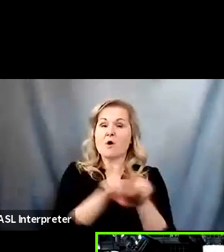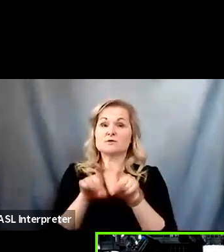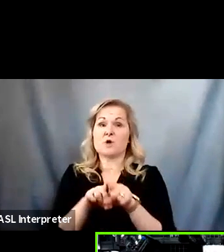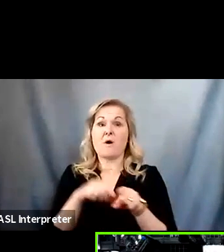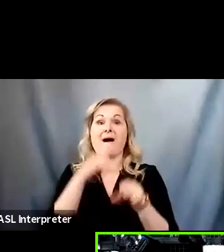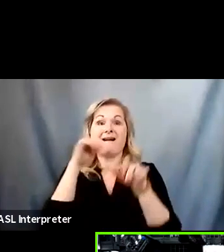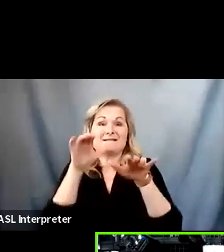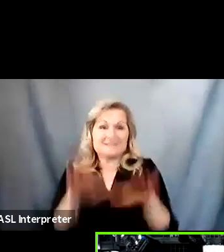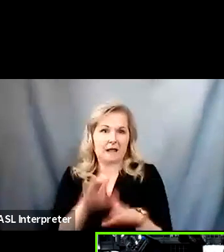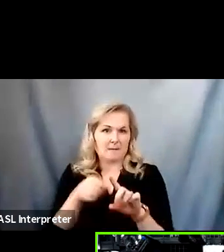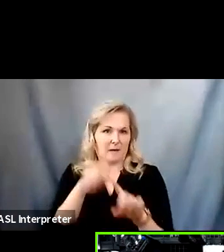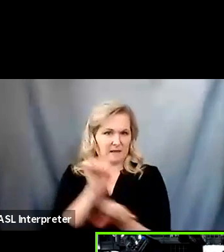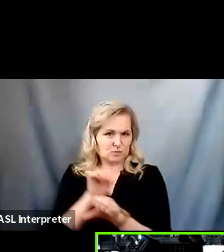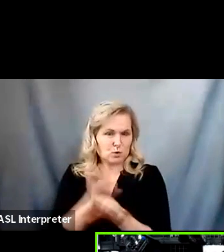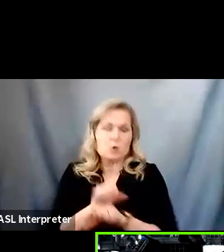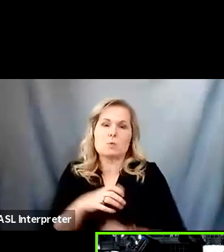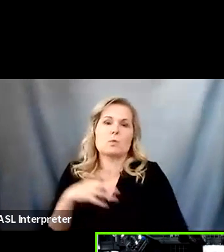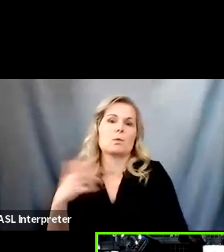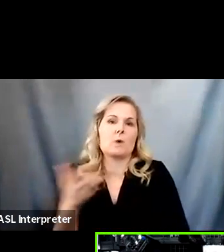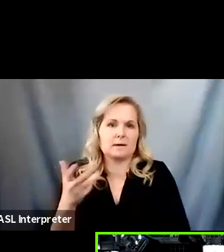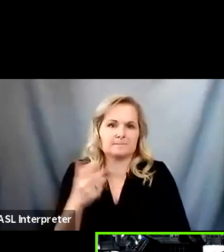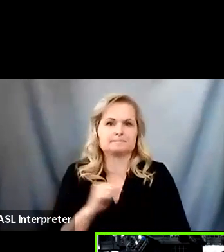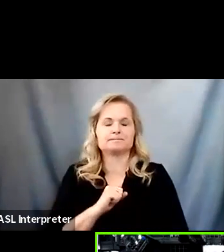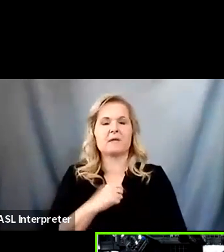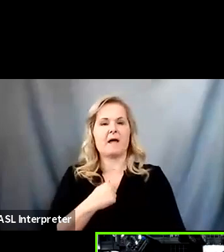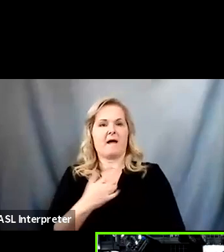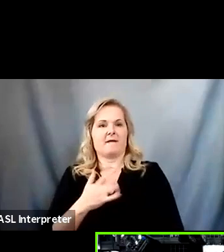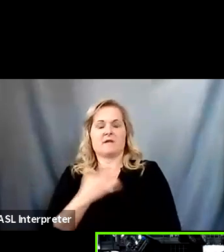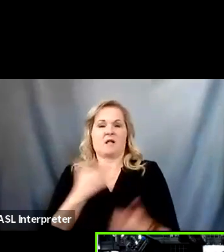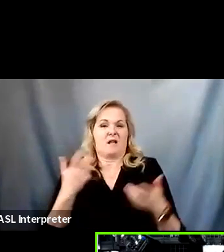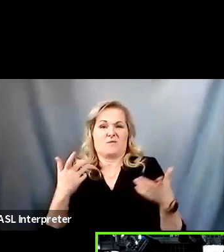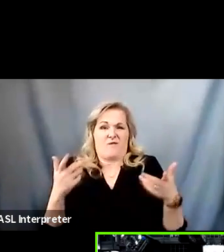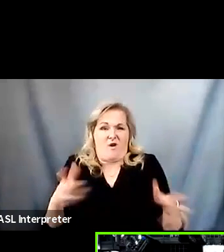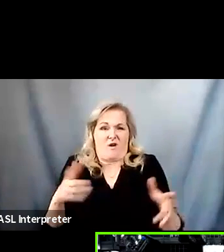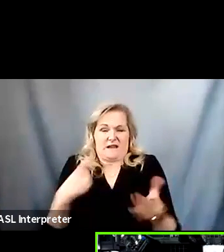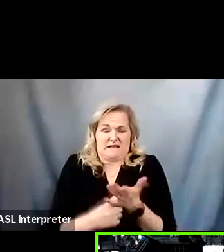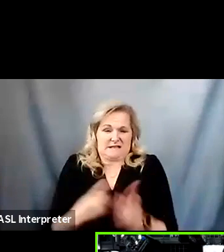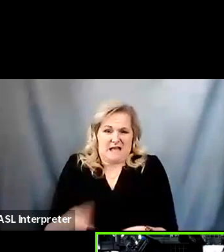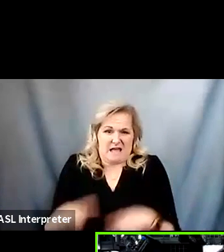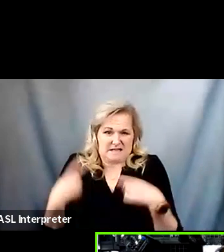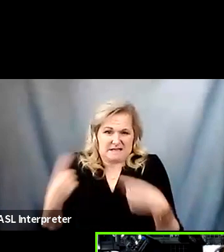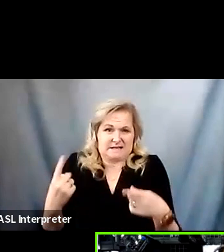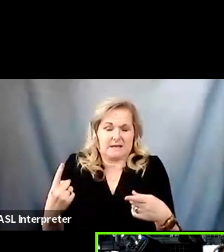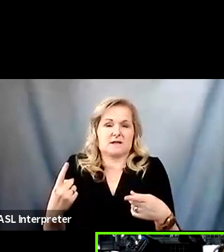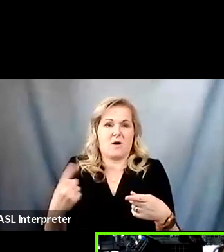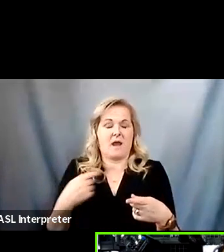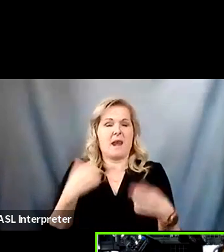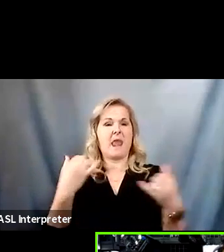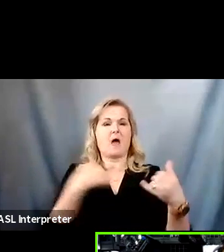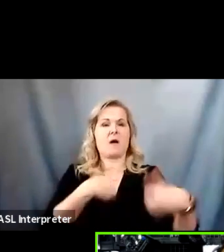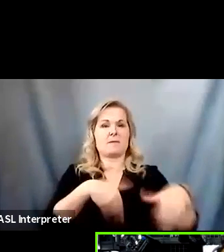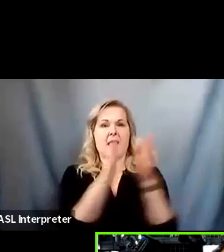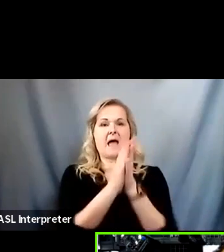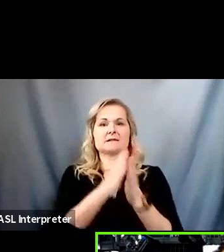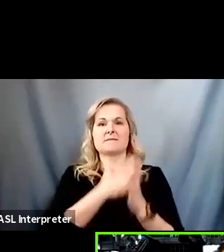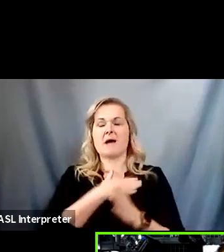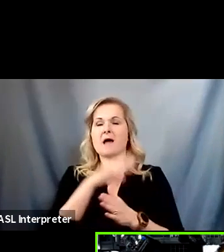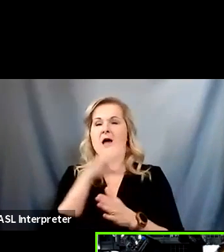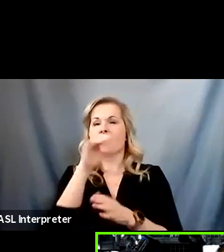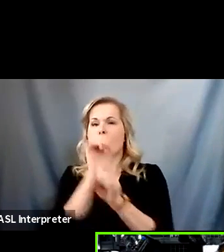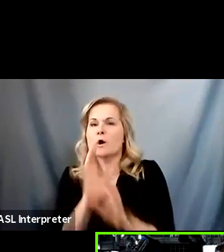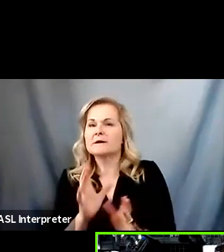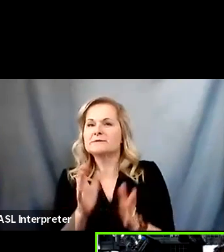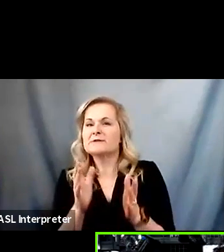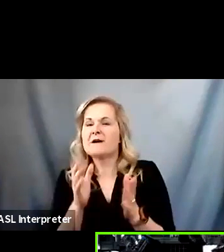this work is, I think, things we've already spoken about. So I'm going to ask my colleagues for a little